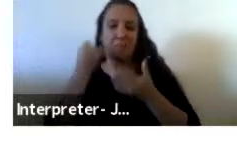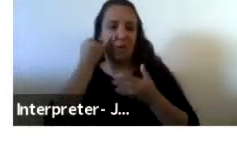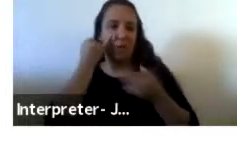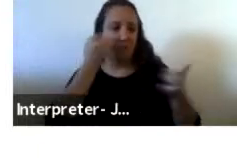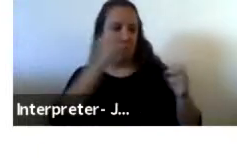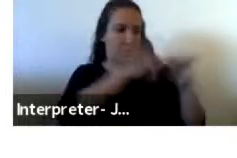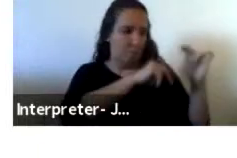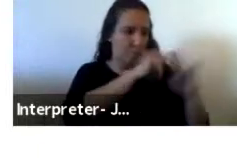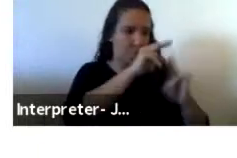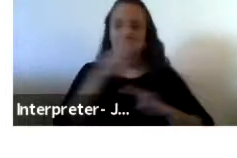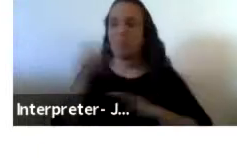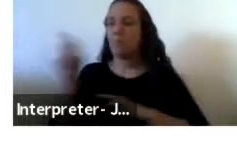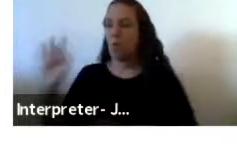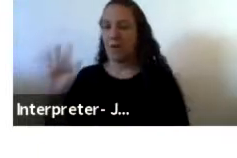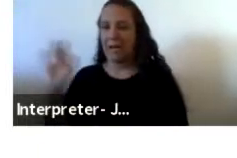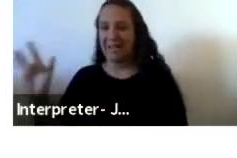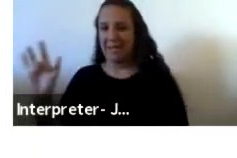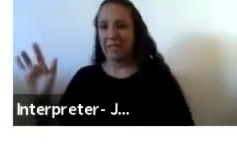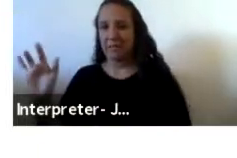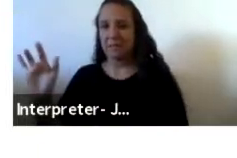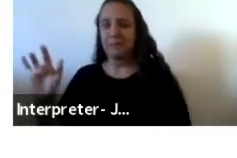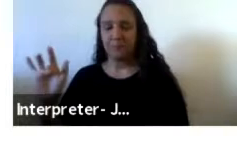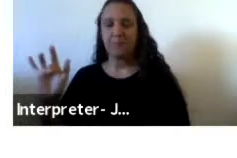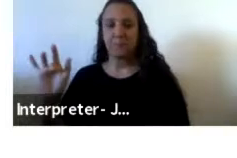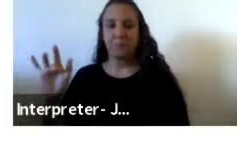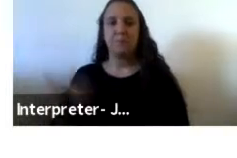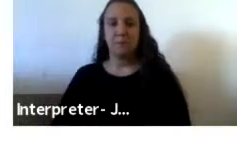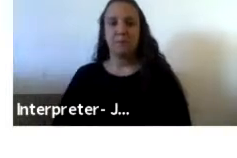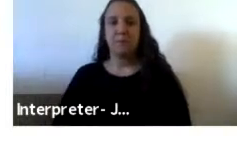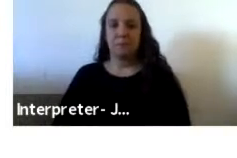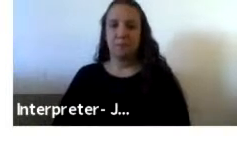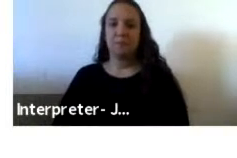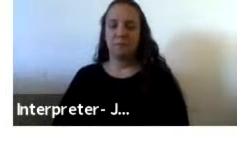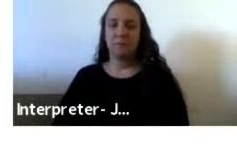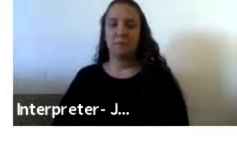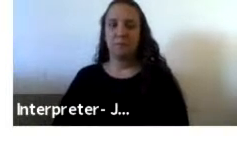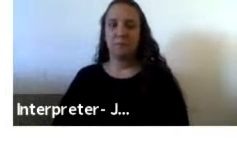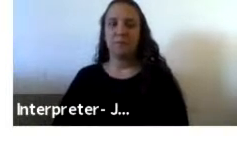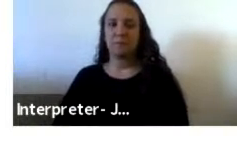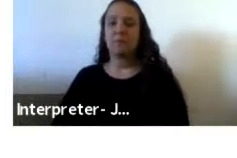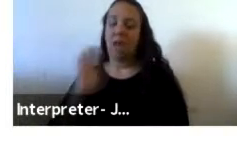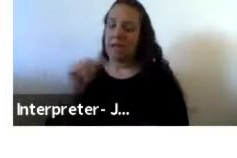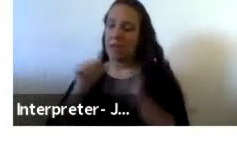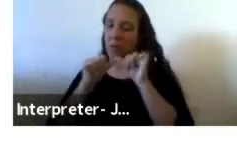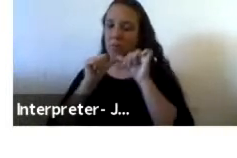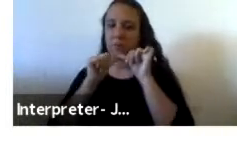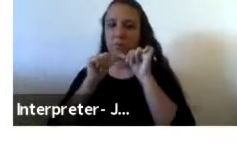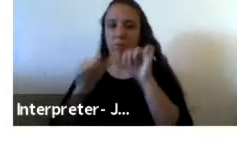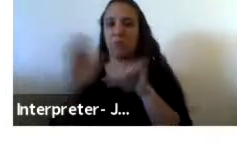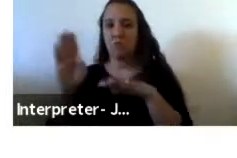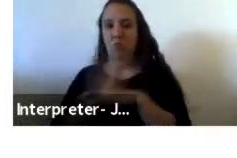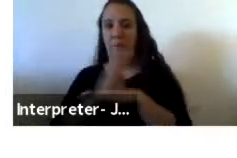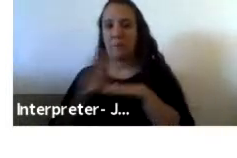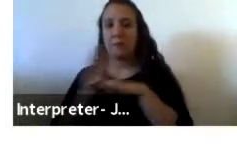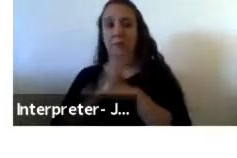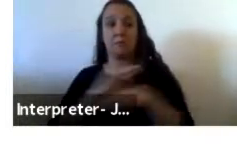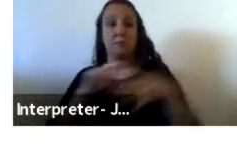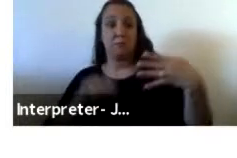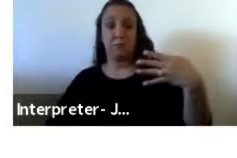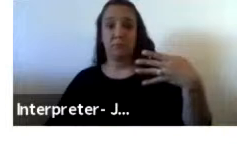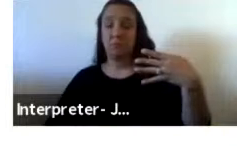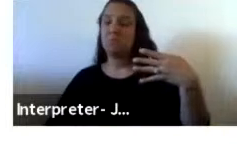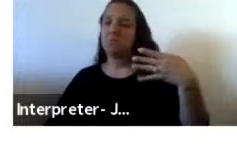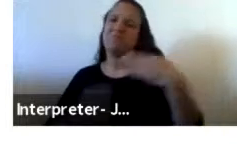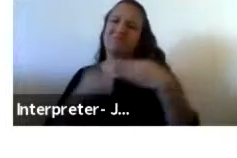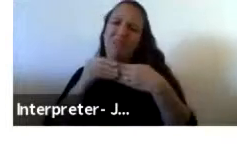you can morph that together, it's going to be ideal for the sustainability of your business. And this is another thing, the flexible return